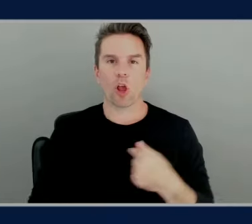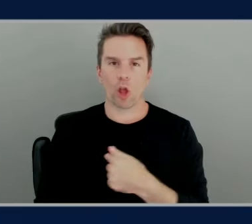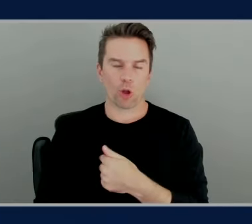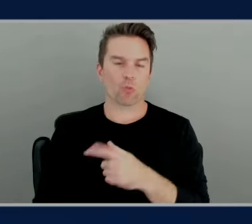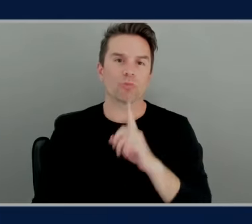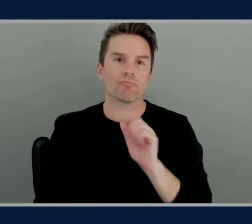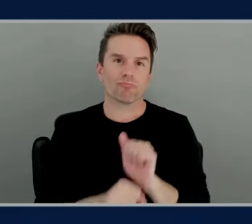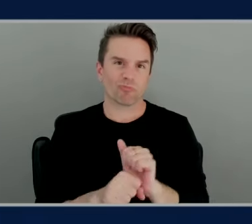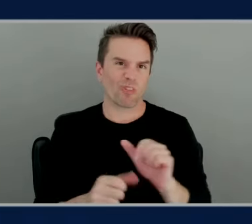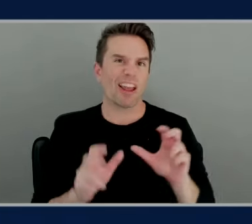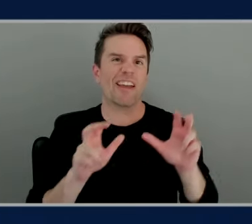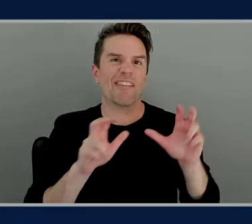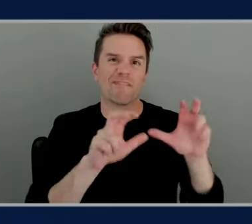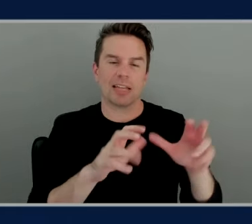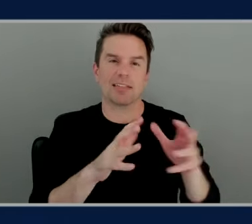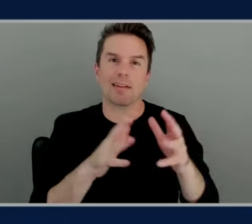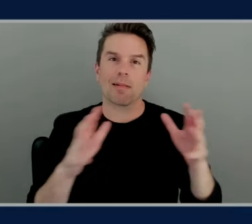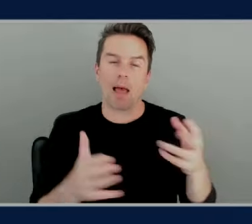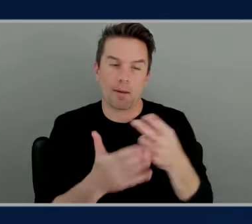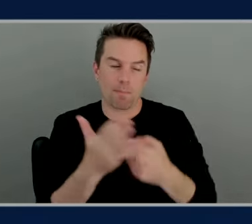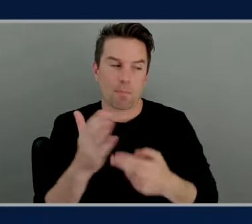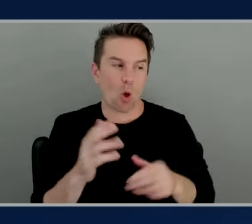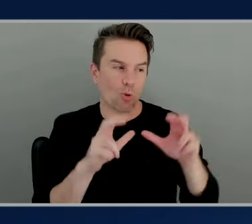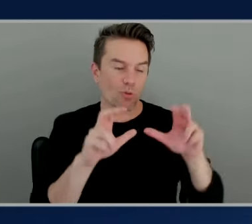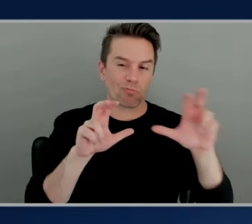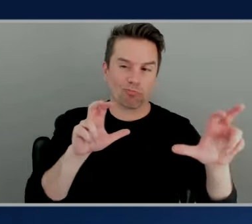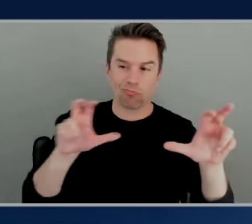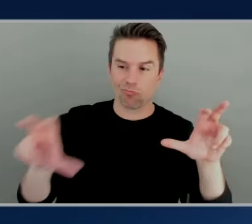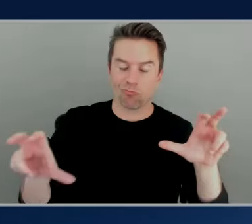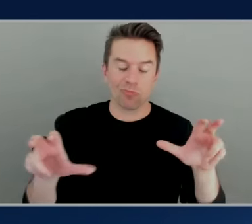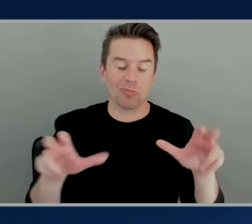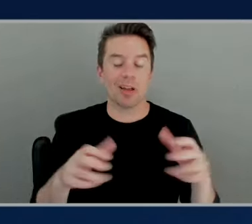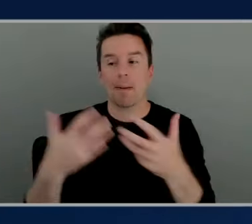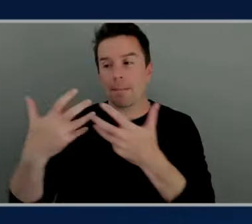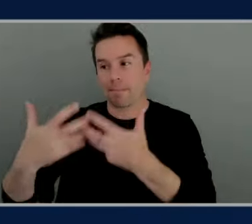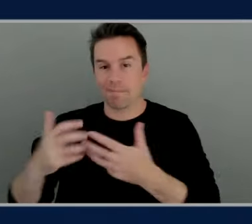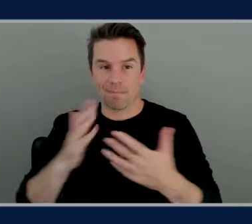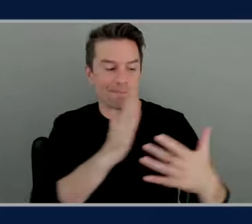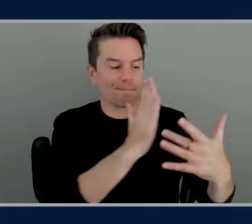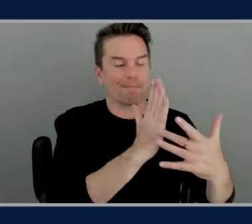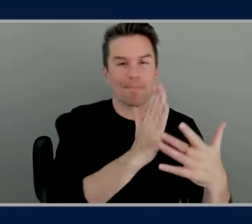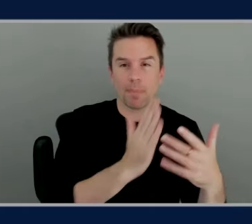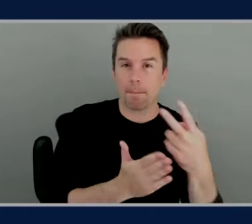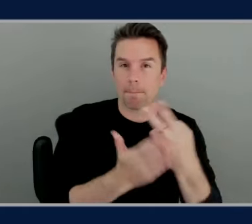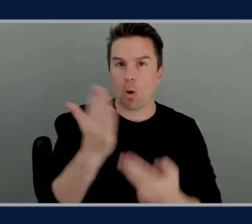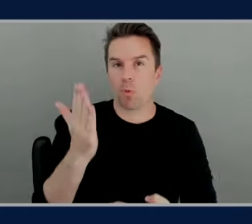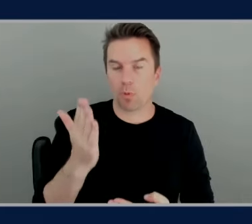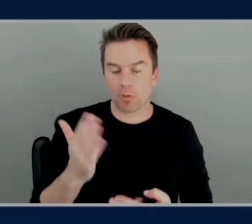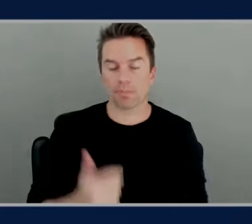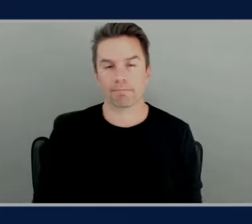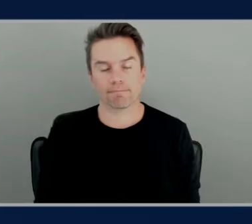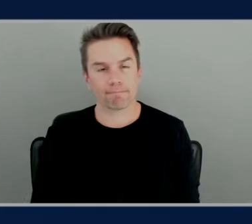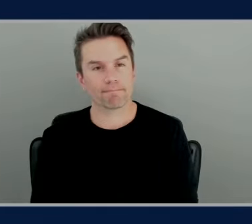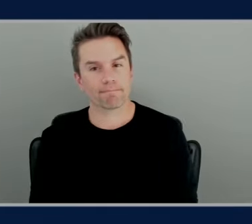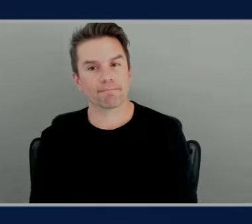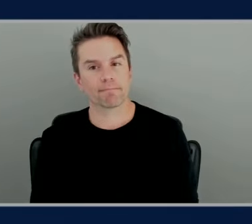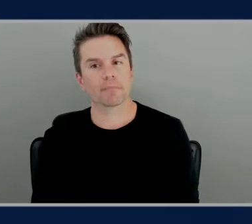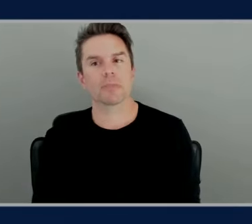engineering and the digital solutions, and doing that together in a way that amplifies the impact of both. So it almost sounds like the idea